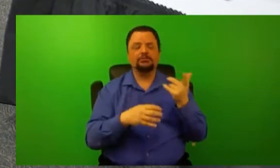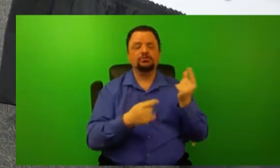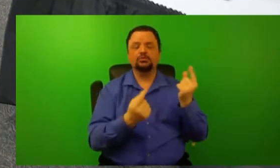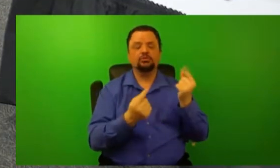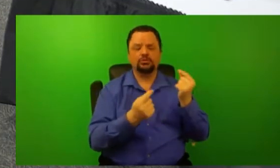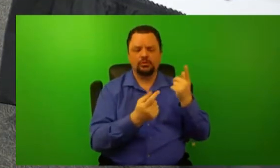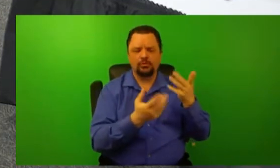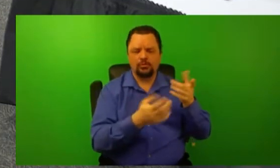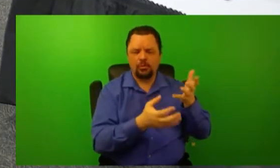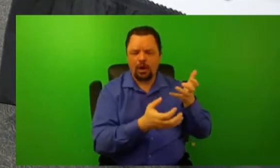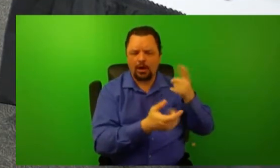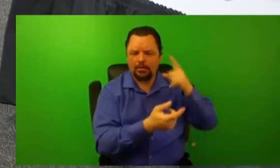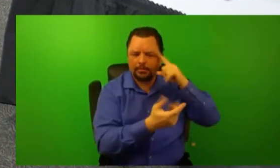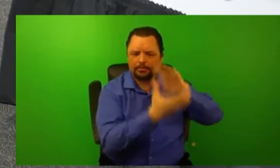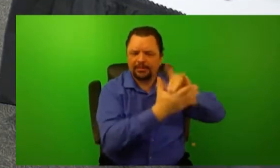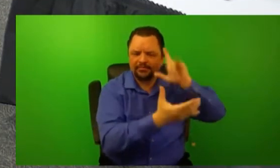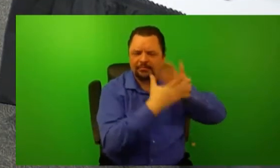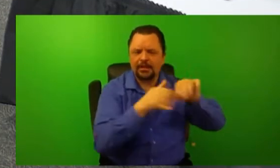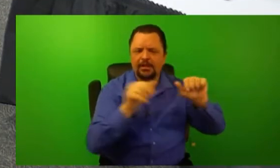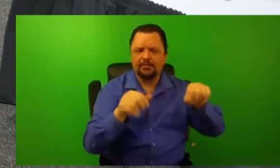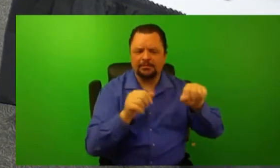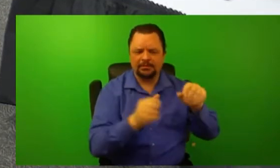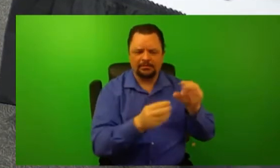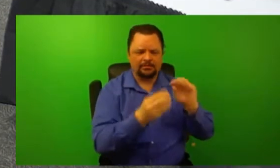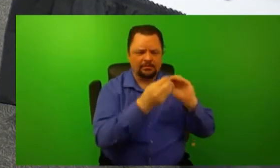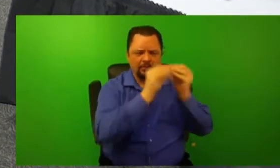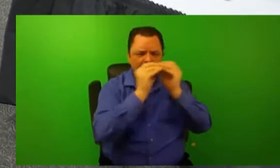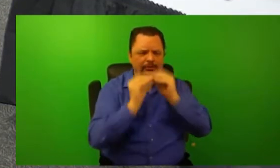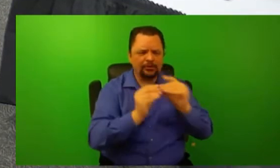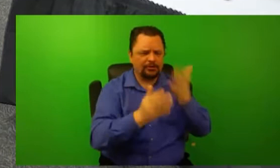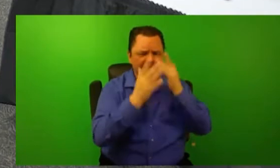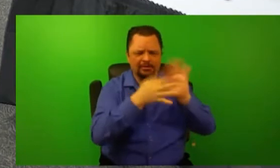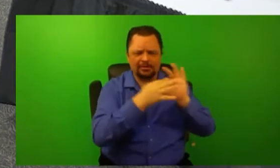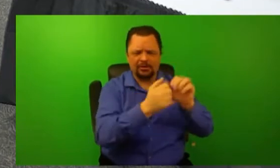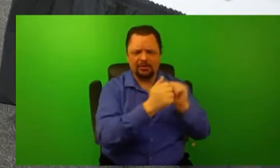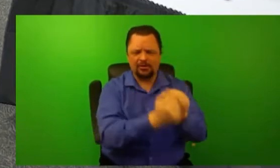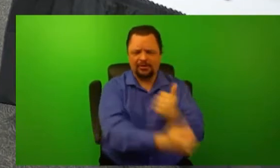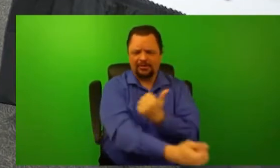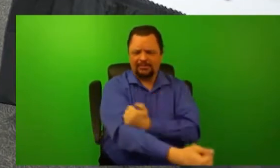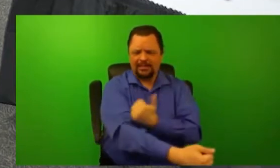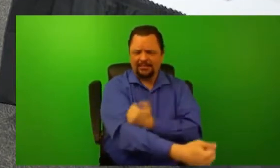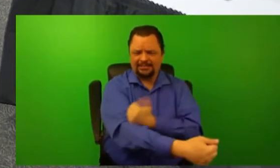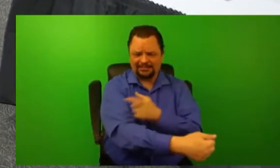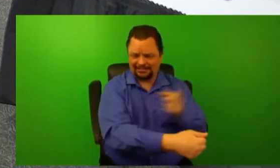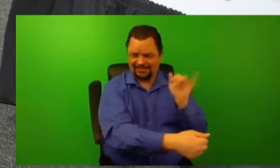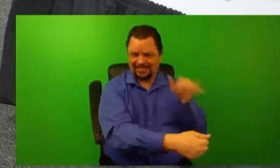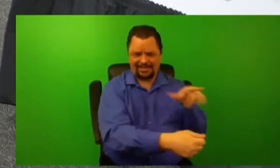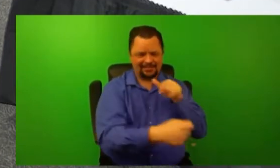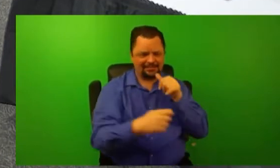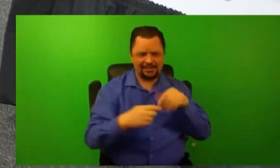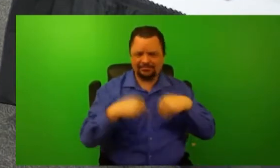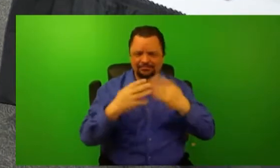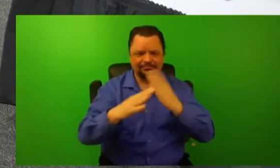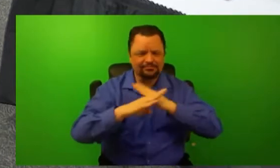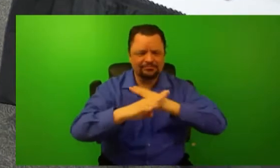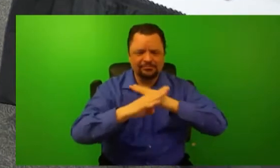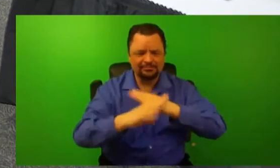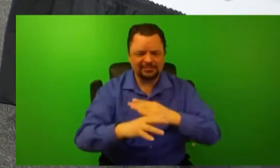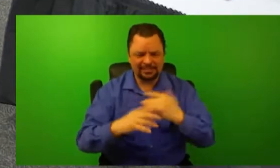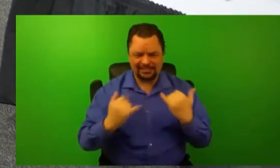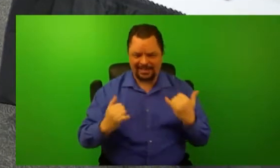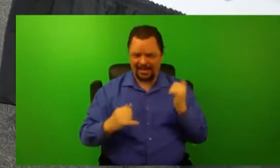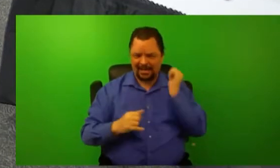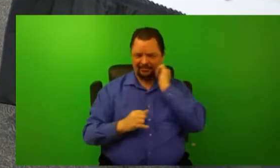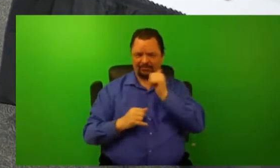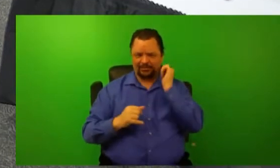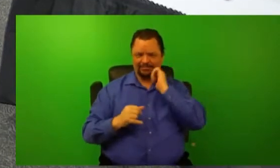and dangerous vaccine that does not even offer protection from transmission. The narrative is crumbling every single day, and leaders are desperately trying to